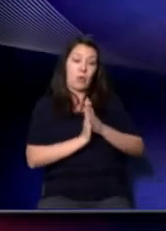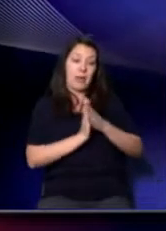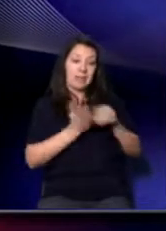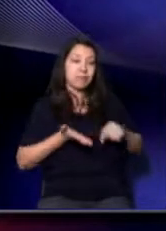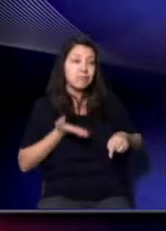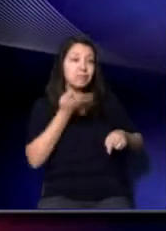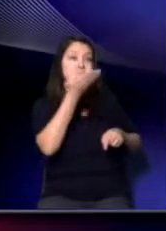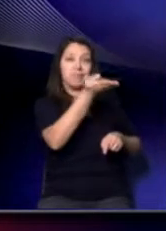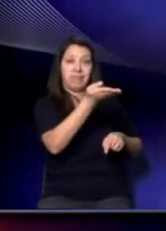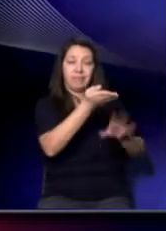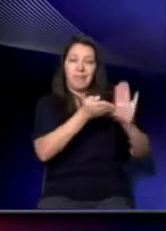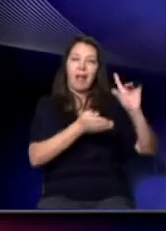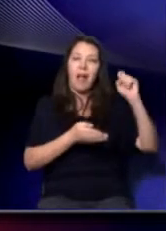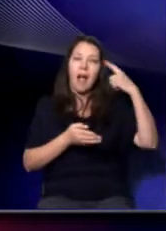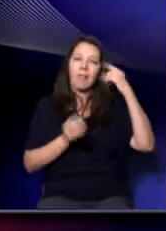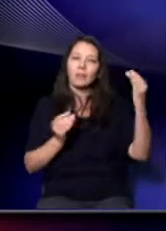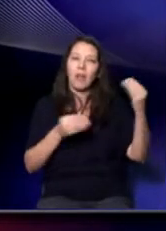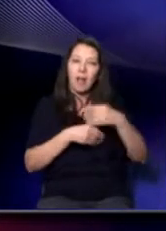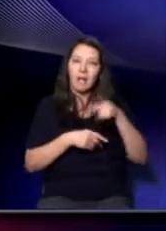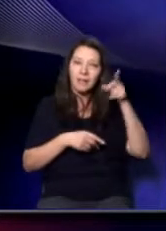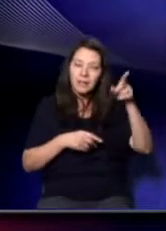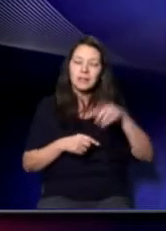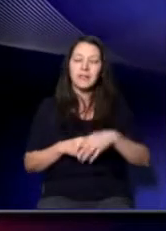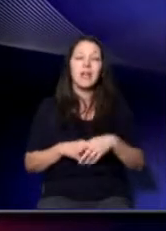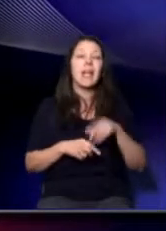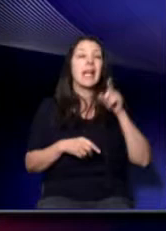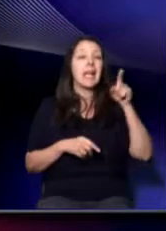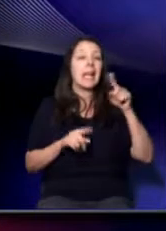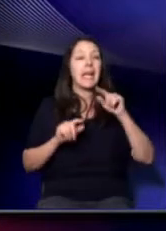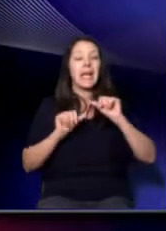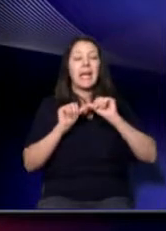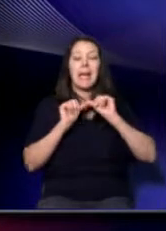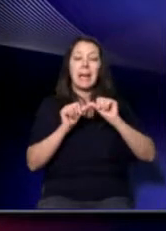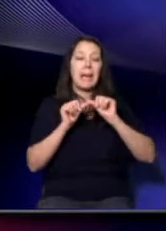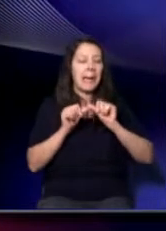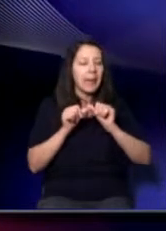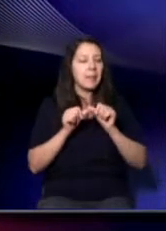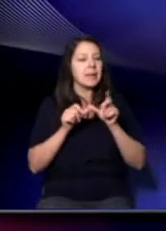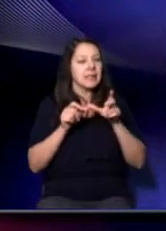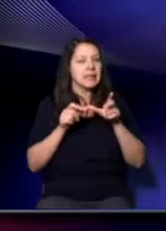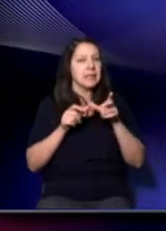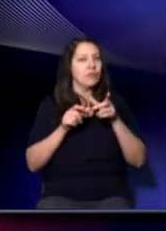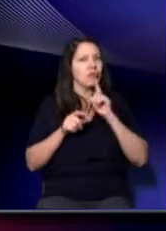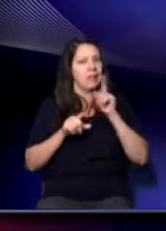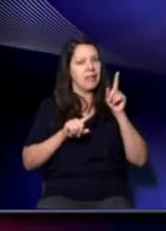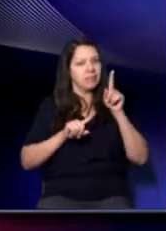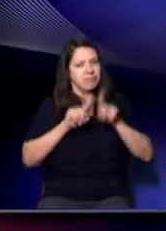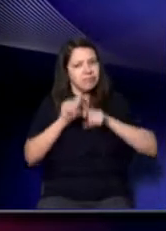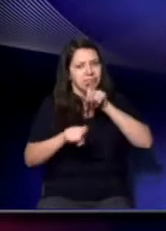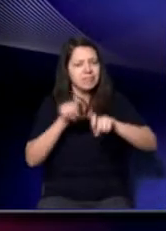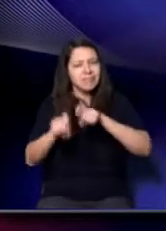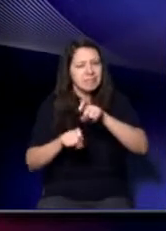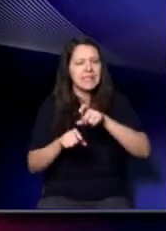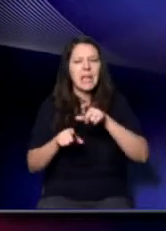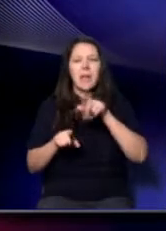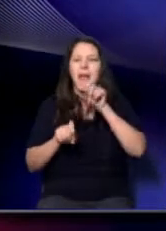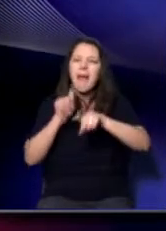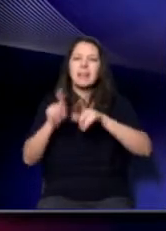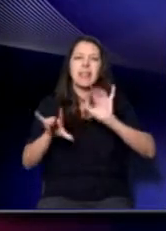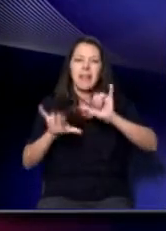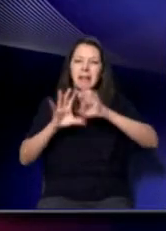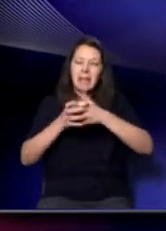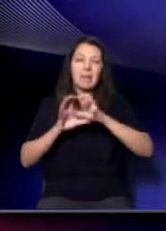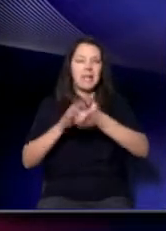governor's office kept coming back, driving this team a little crazy for more and more